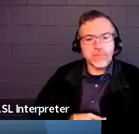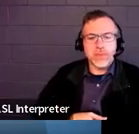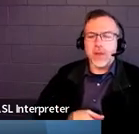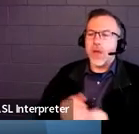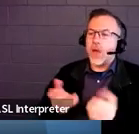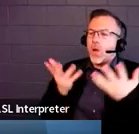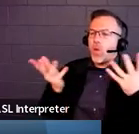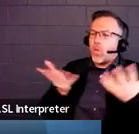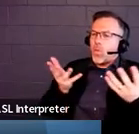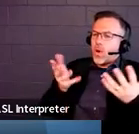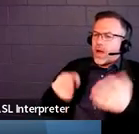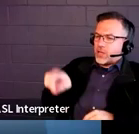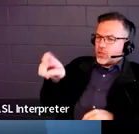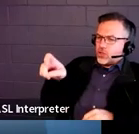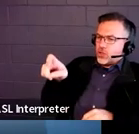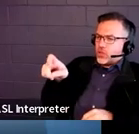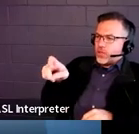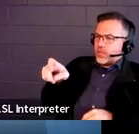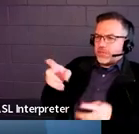do